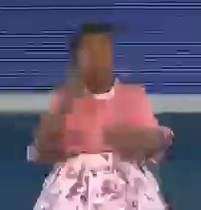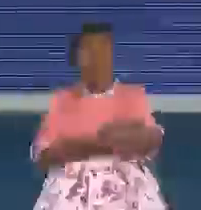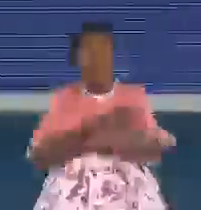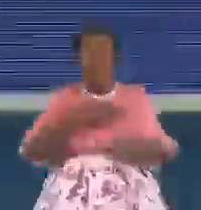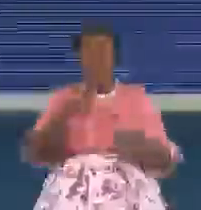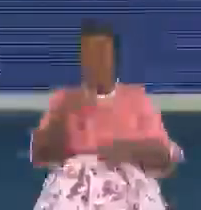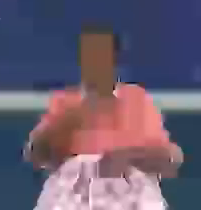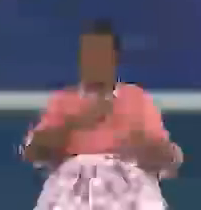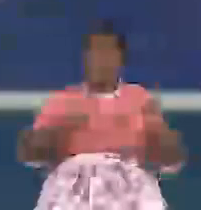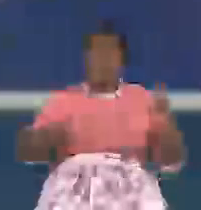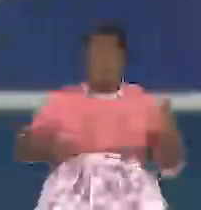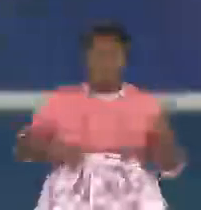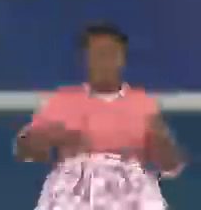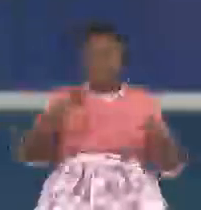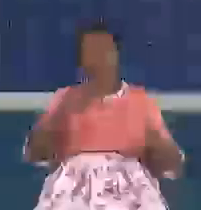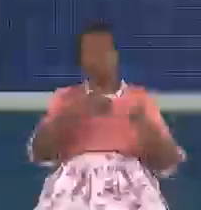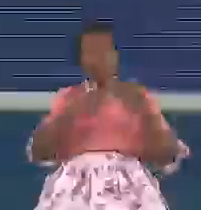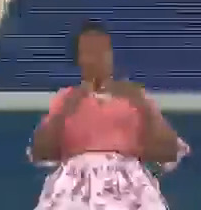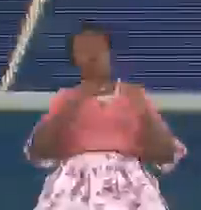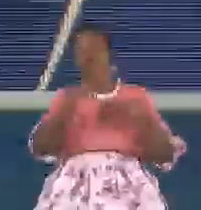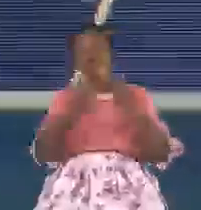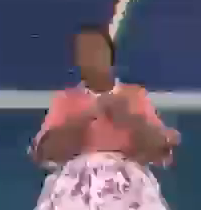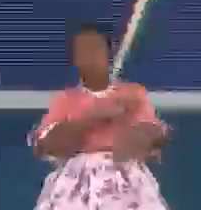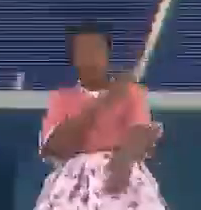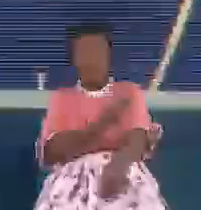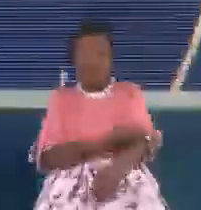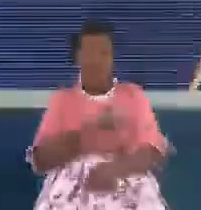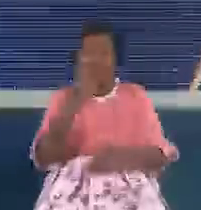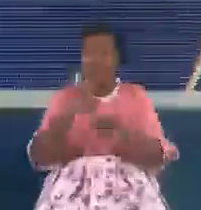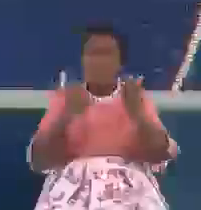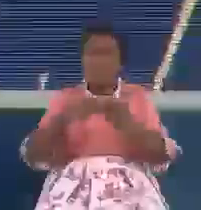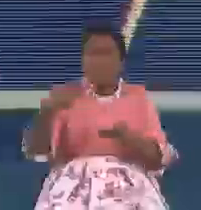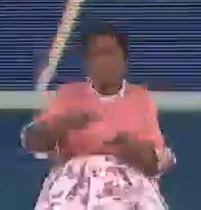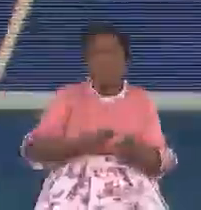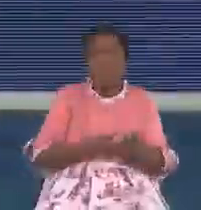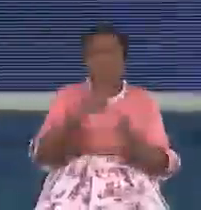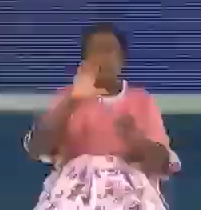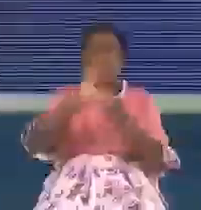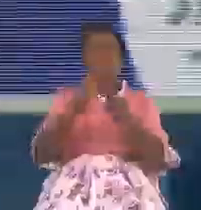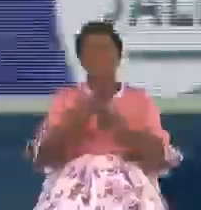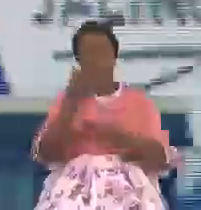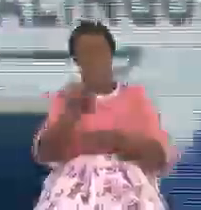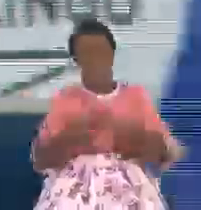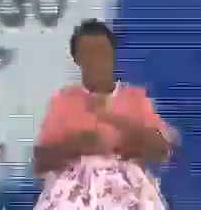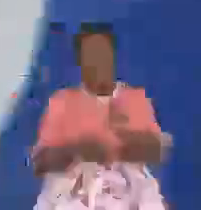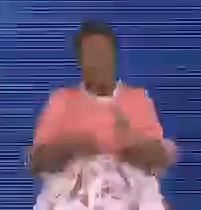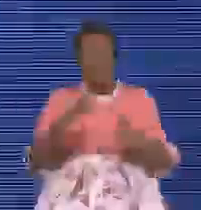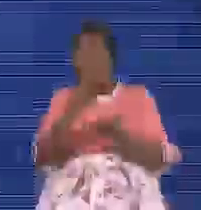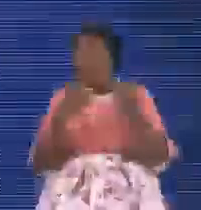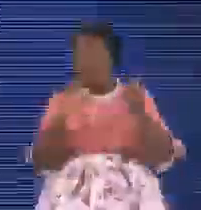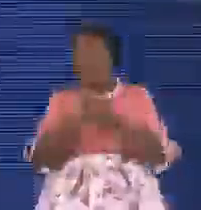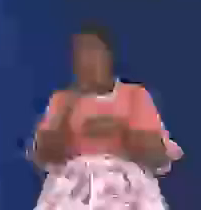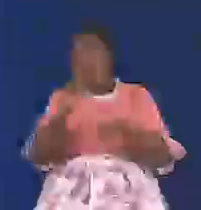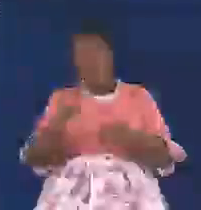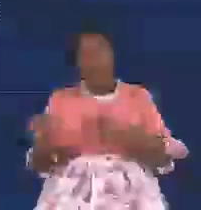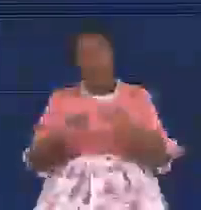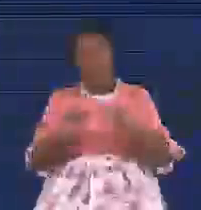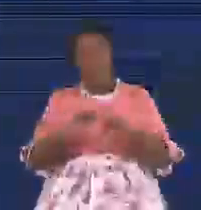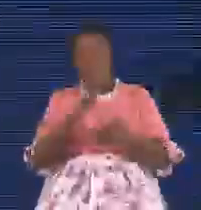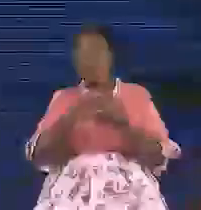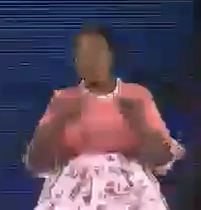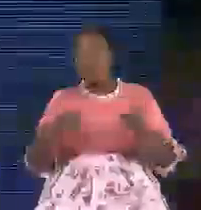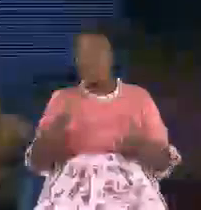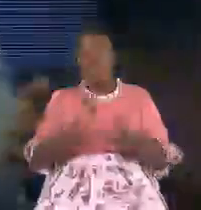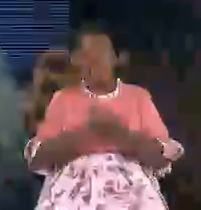the lord almighty what's the precondition there something you must do something